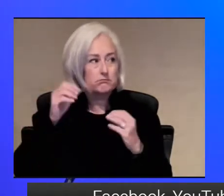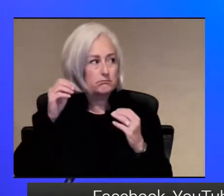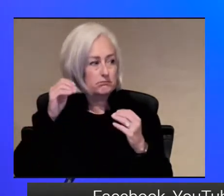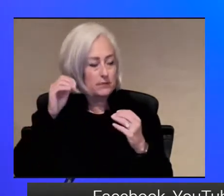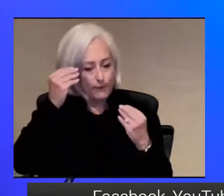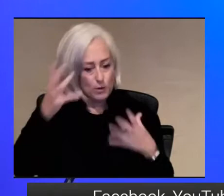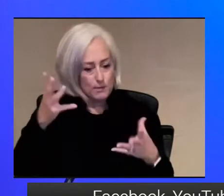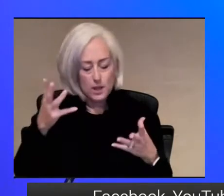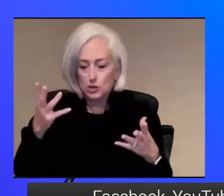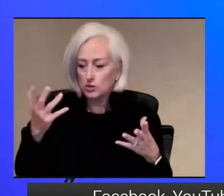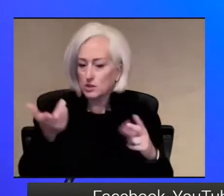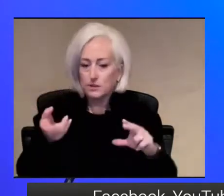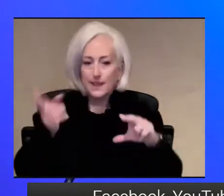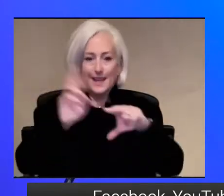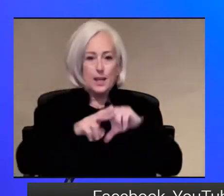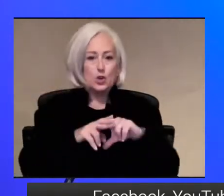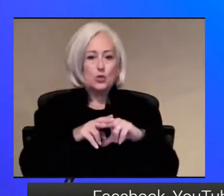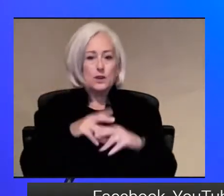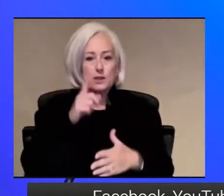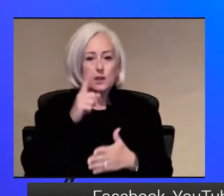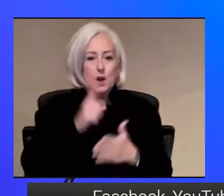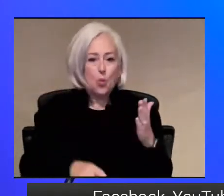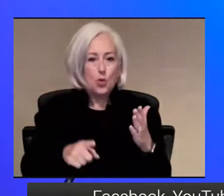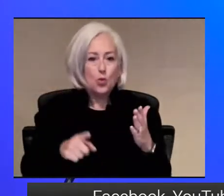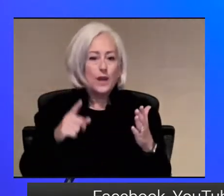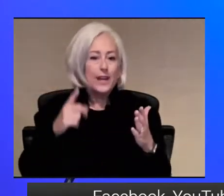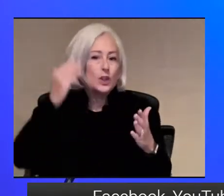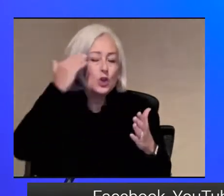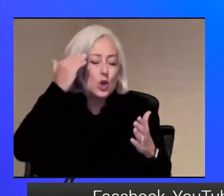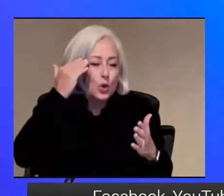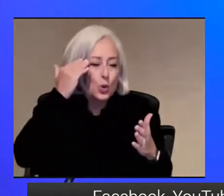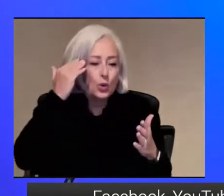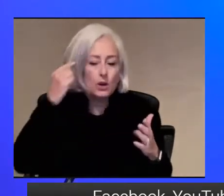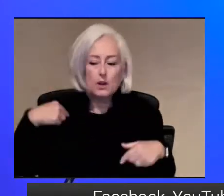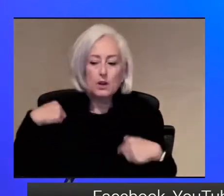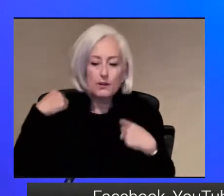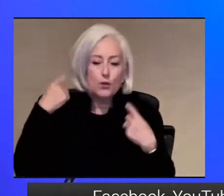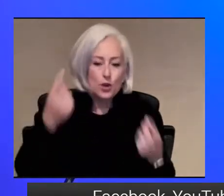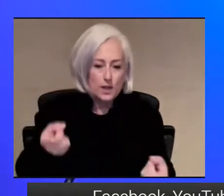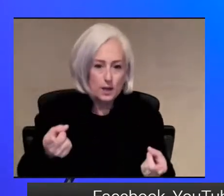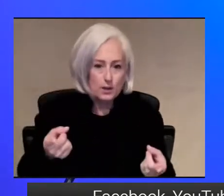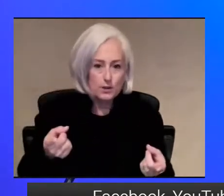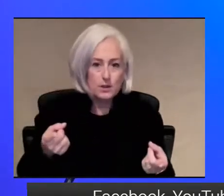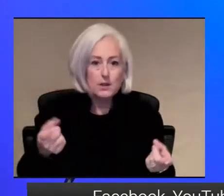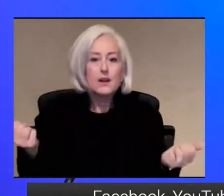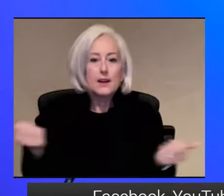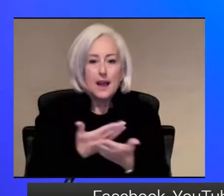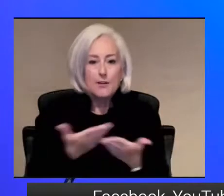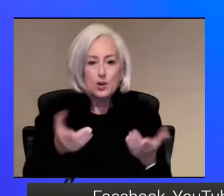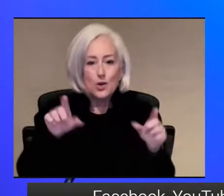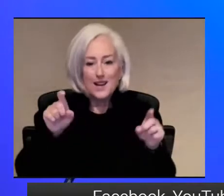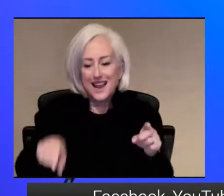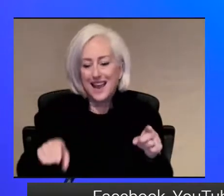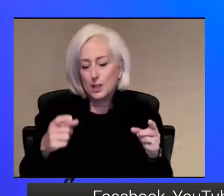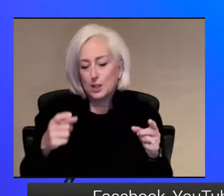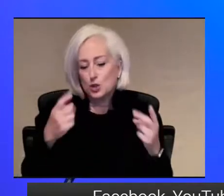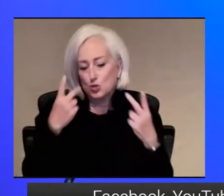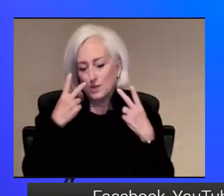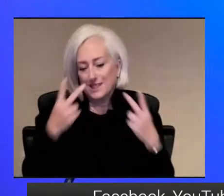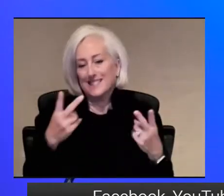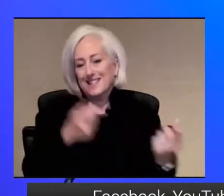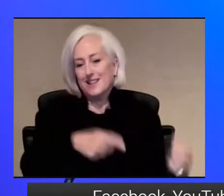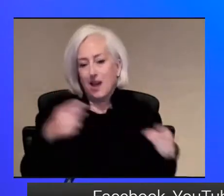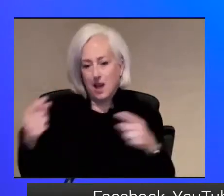wasn't anything new. It's just now that we were all in one place sitting still and we all had to watch it happen. But we have